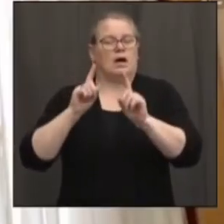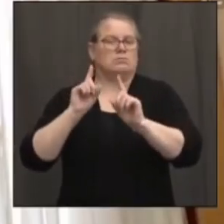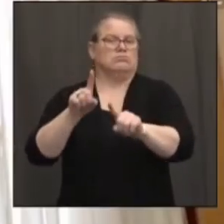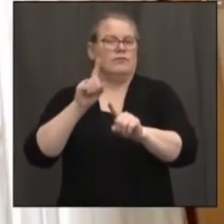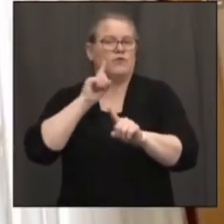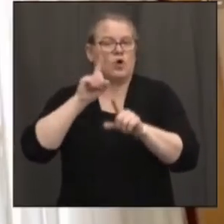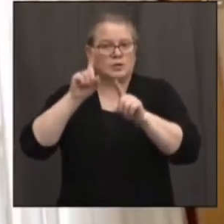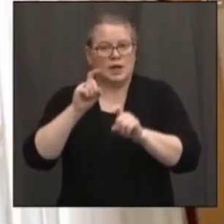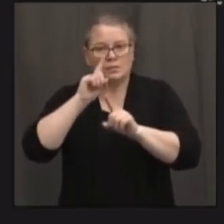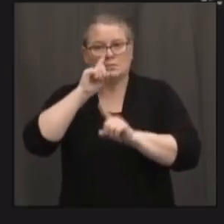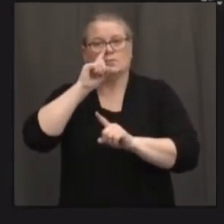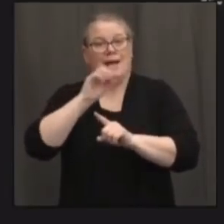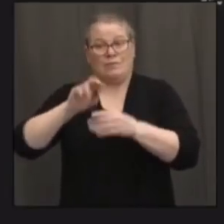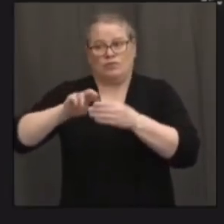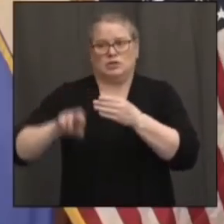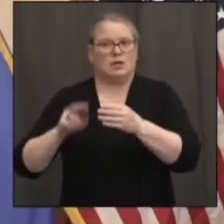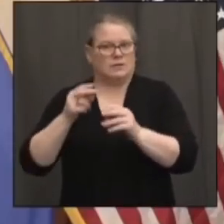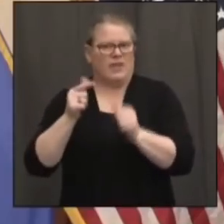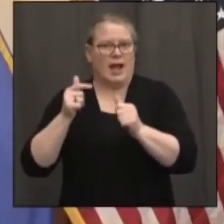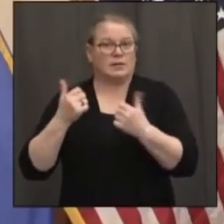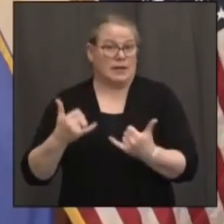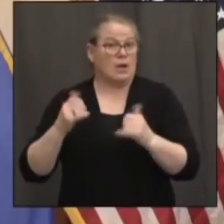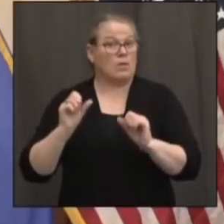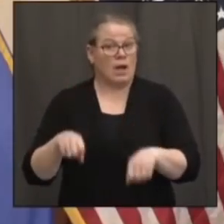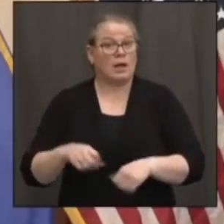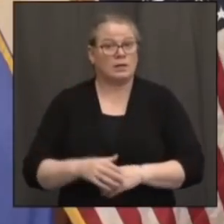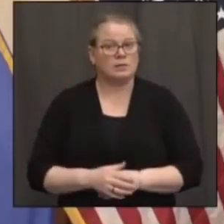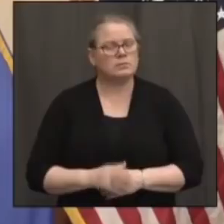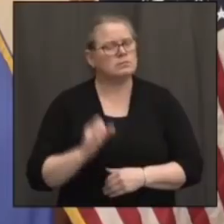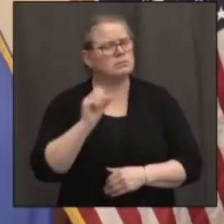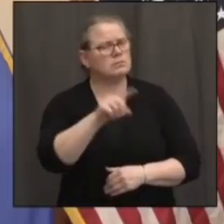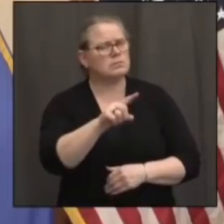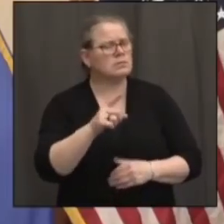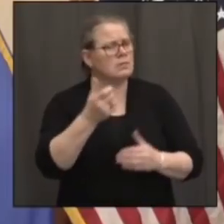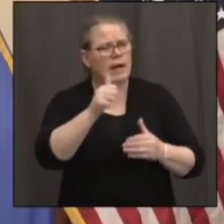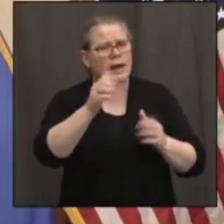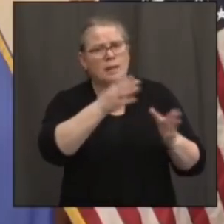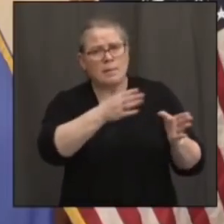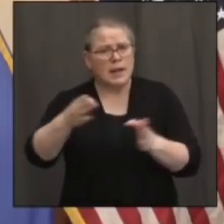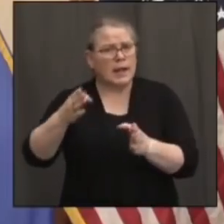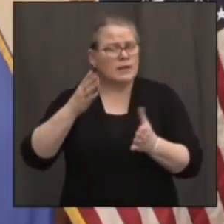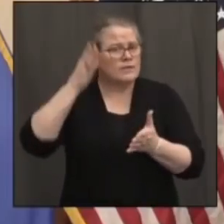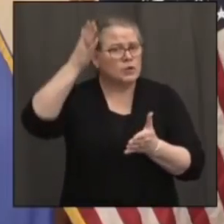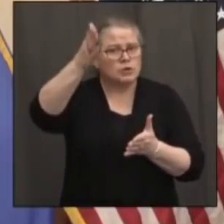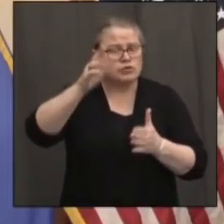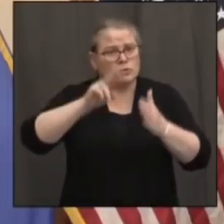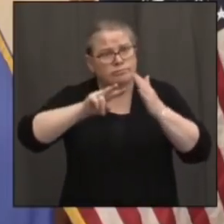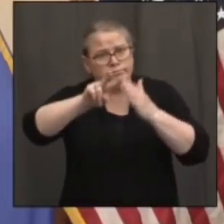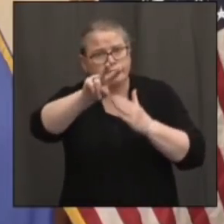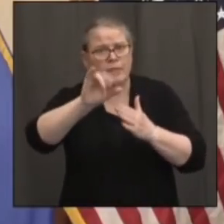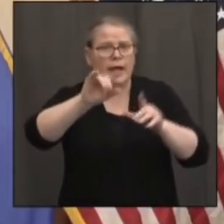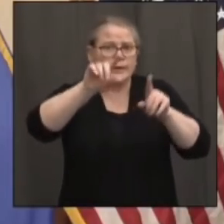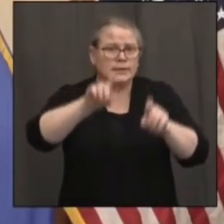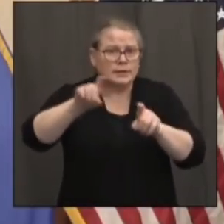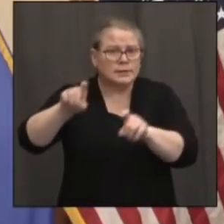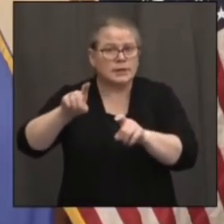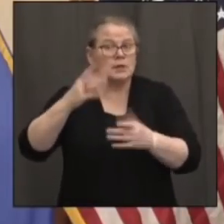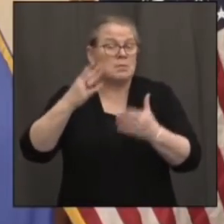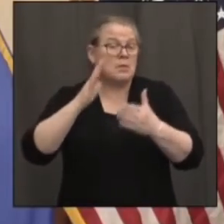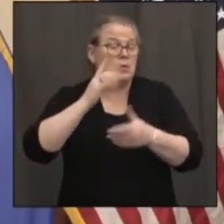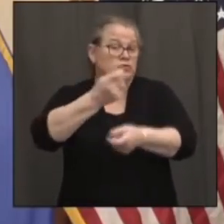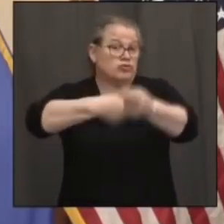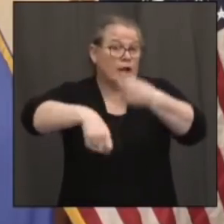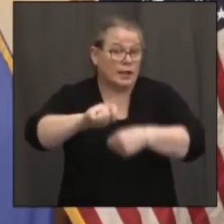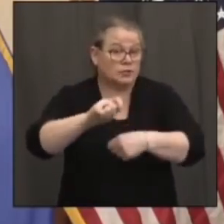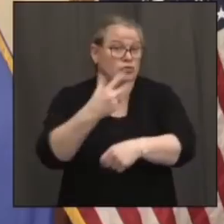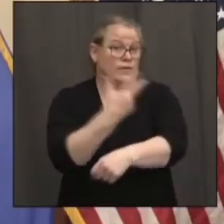now. Is there plans sometime in the future to sort of transition some of that, like testing resources, maybe to